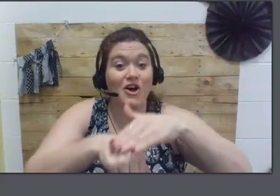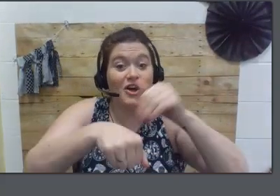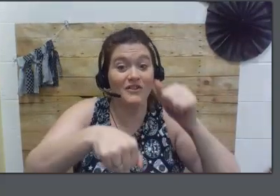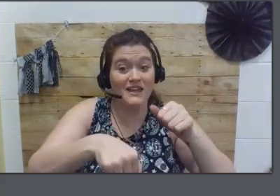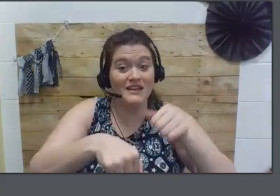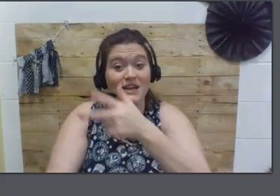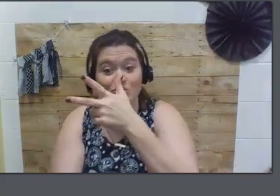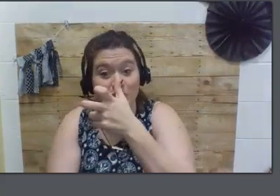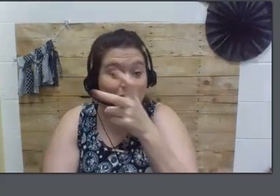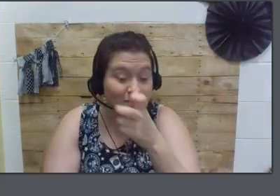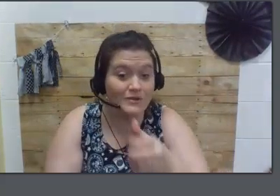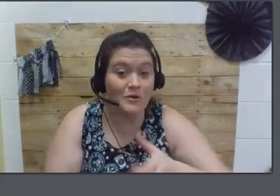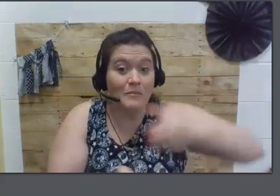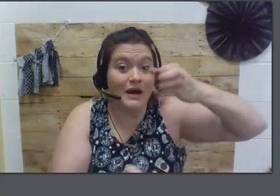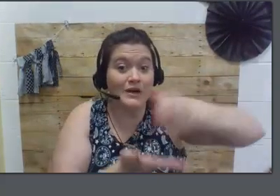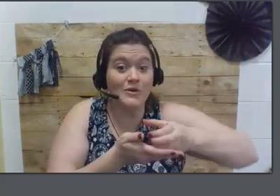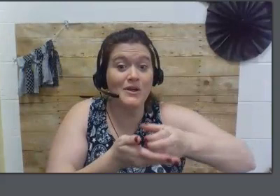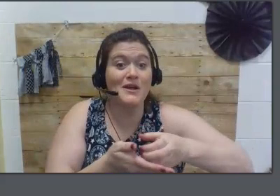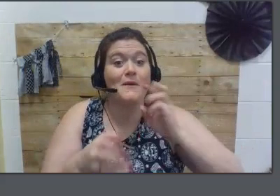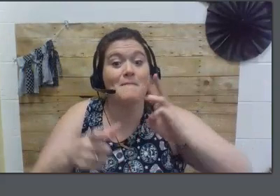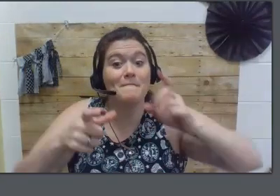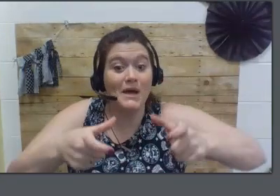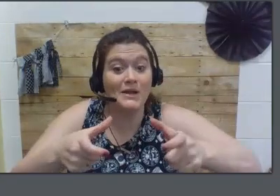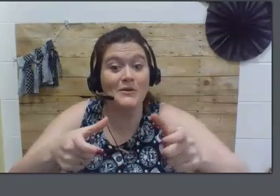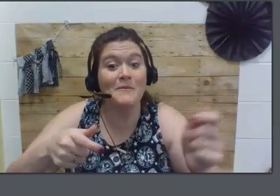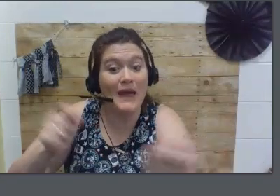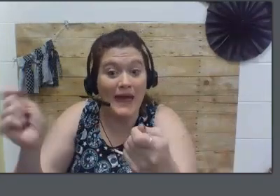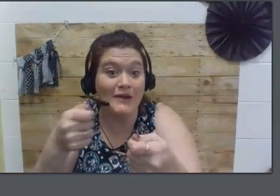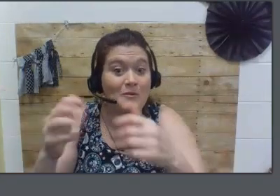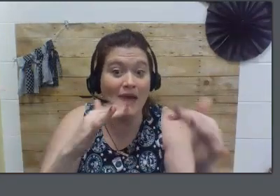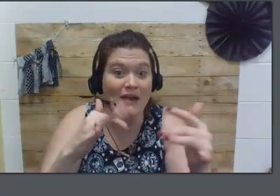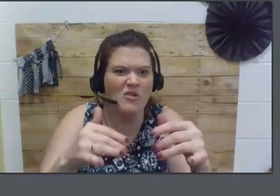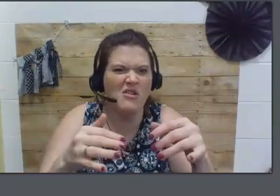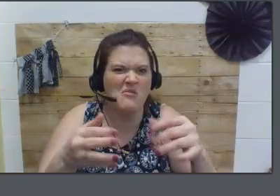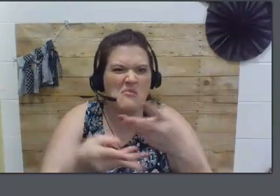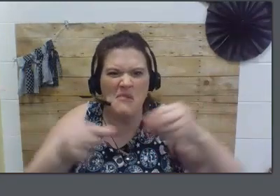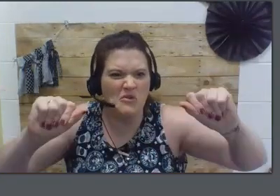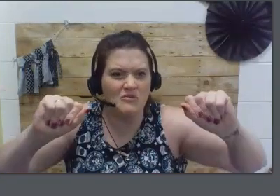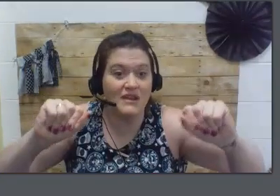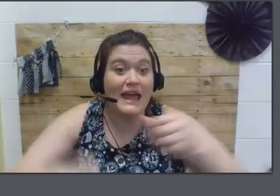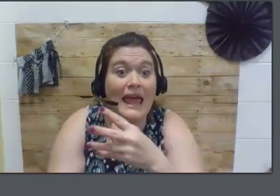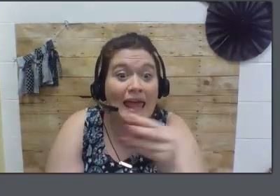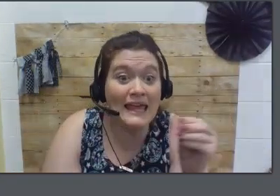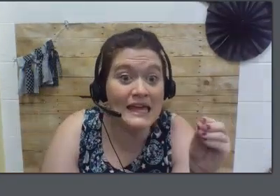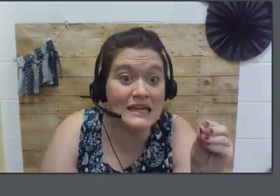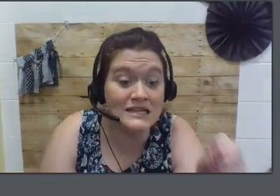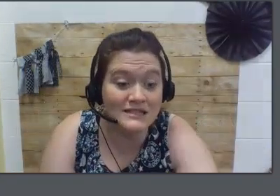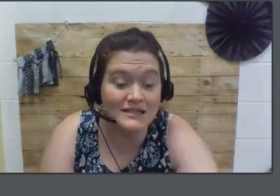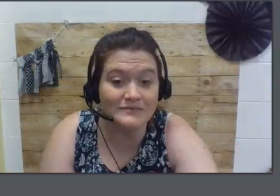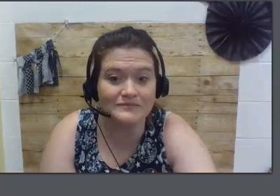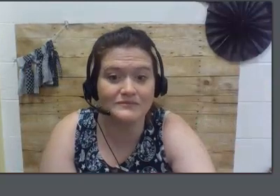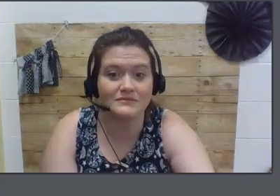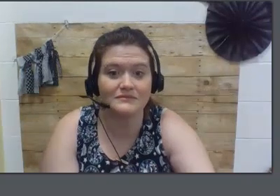they call this a tweedle beetle bottle puddle paddle battle muddle.